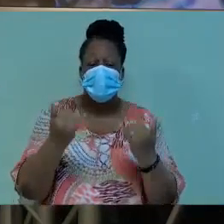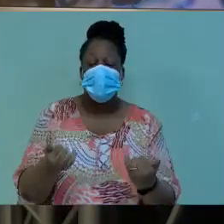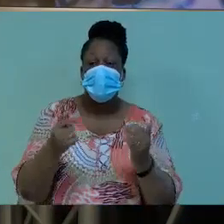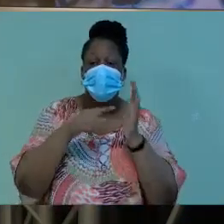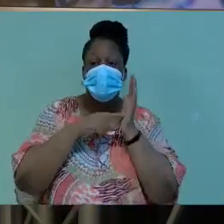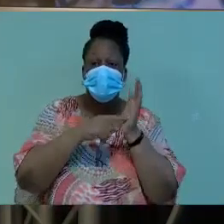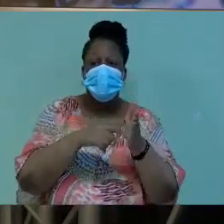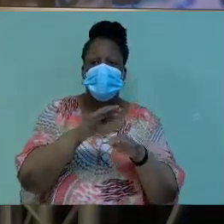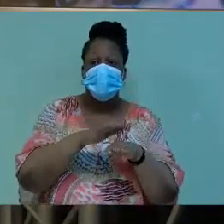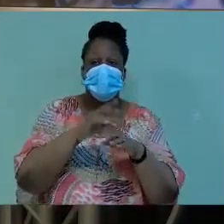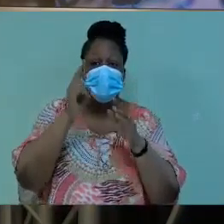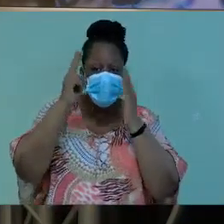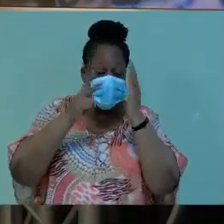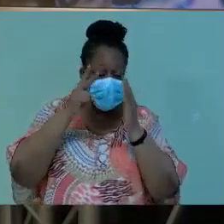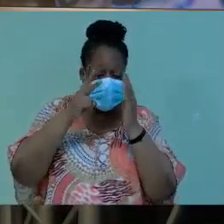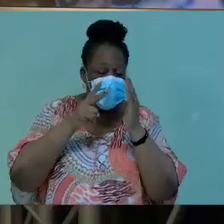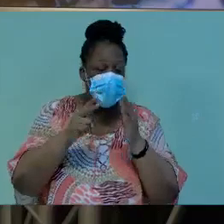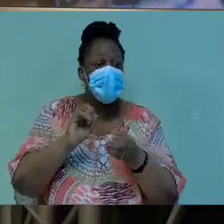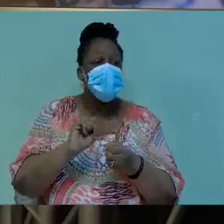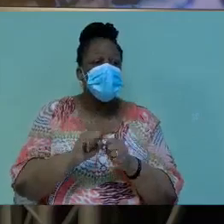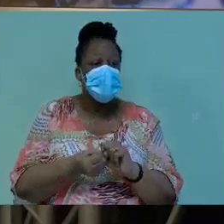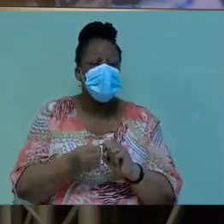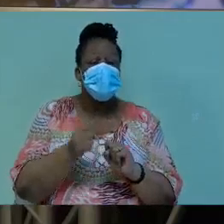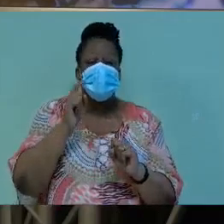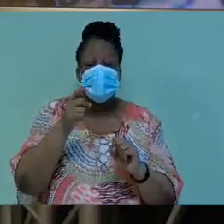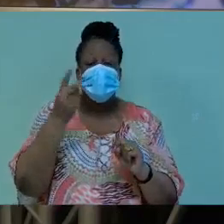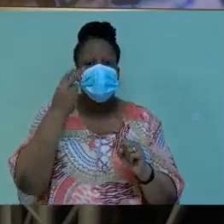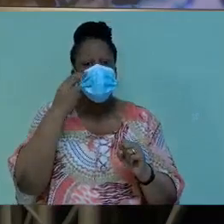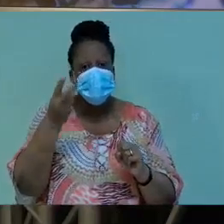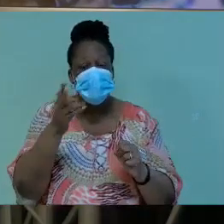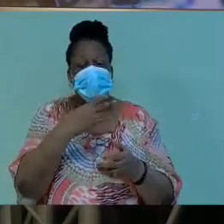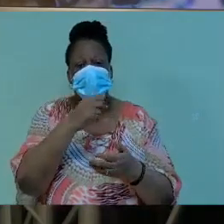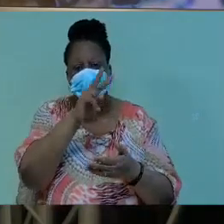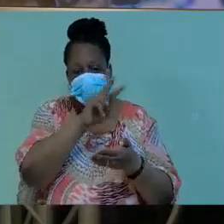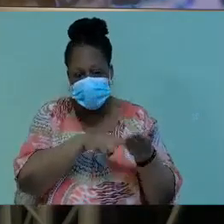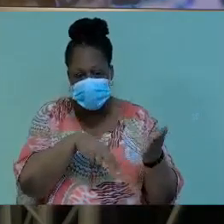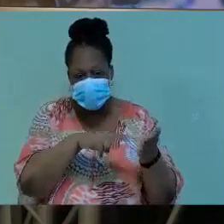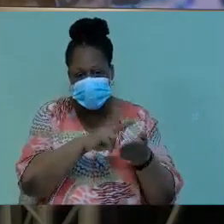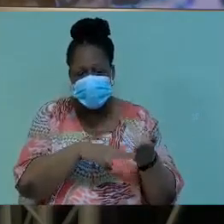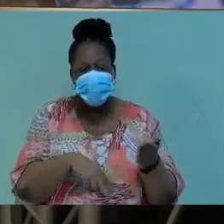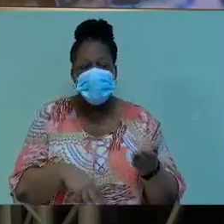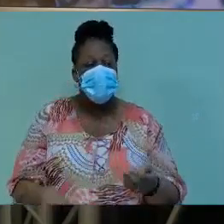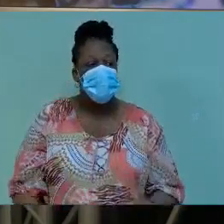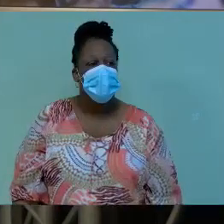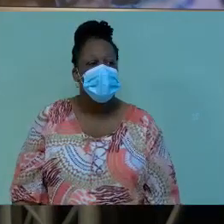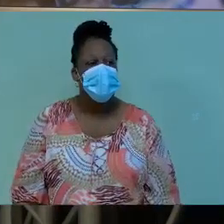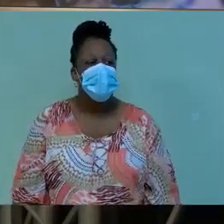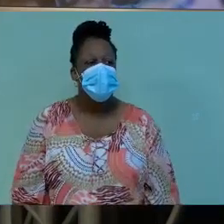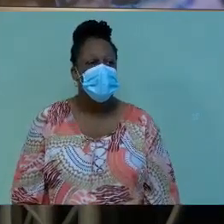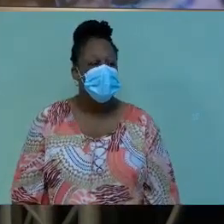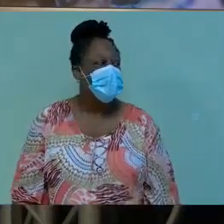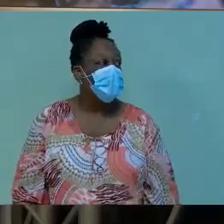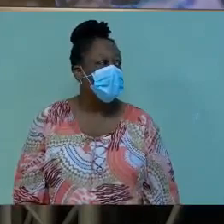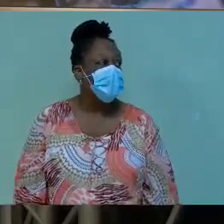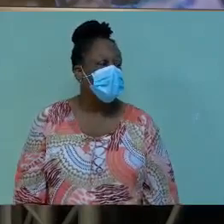presentation, Accelerating Digital Transformation, GoSKN, Resilient